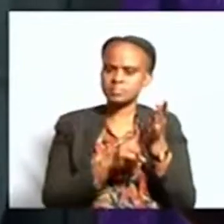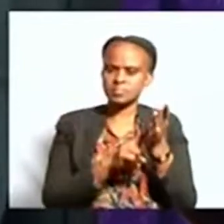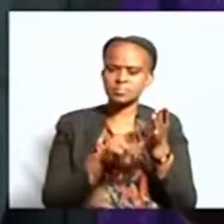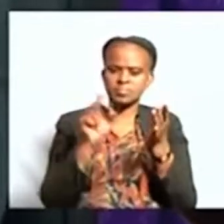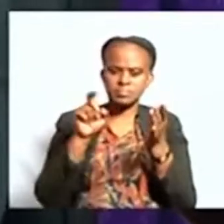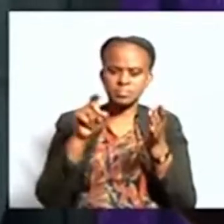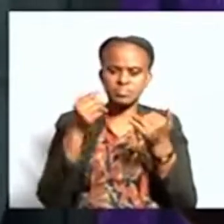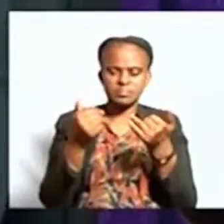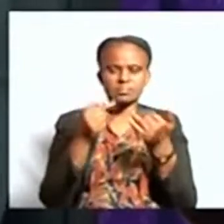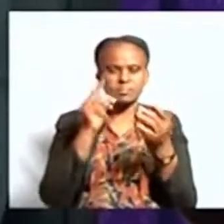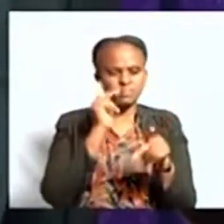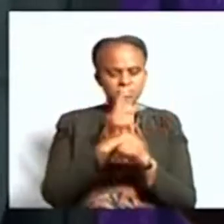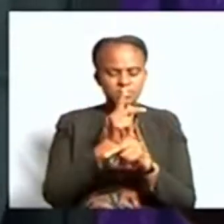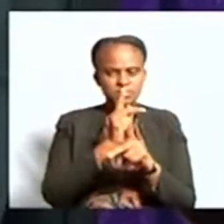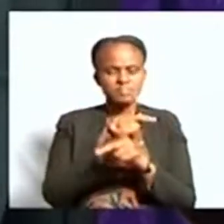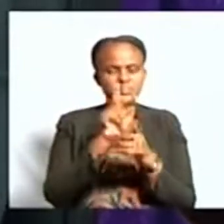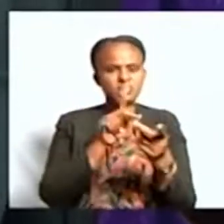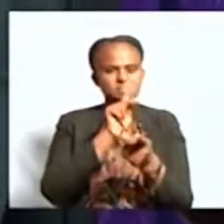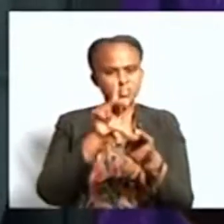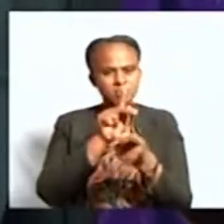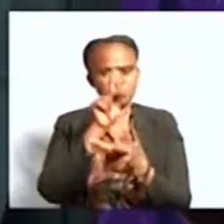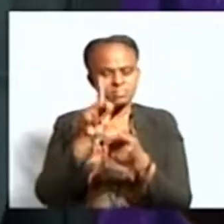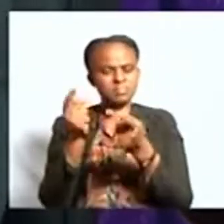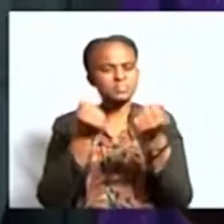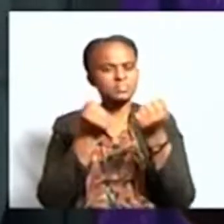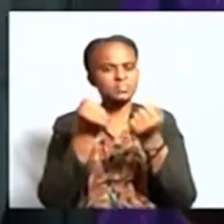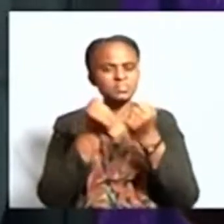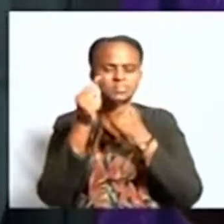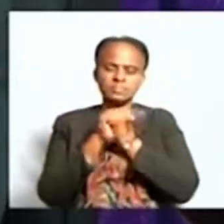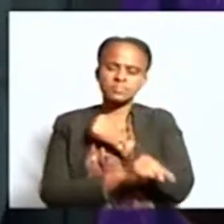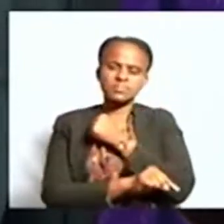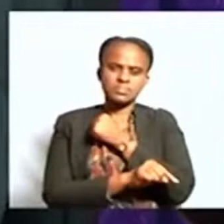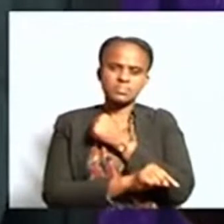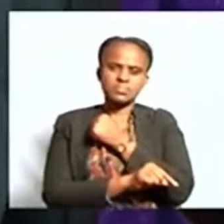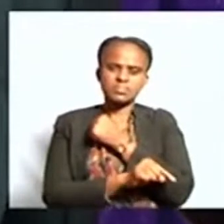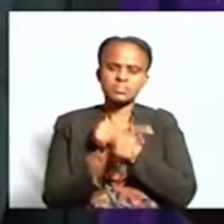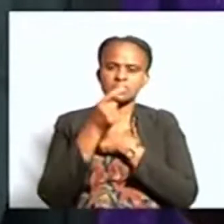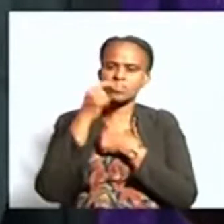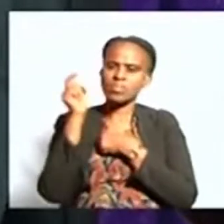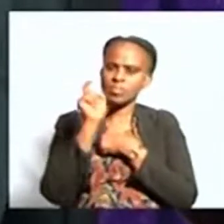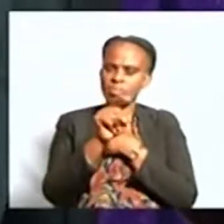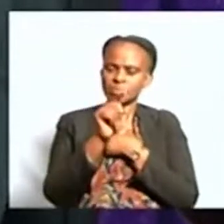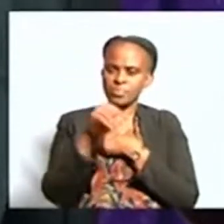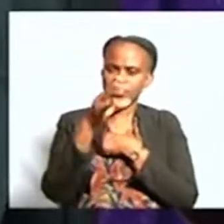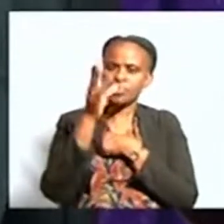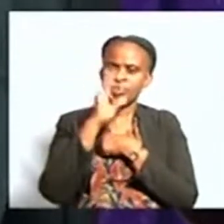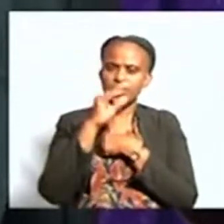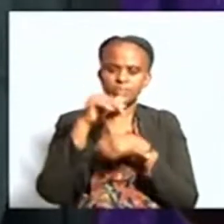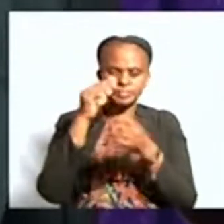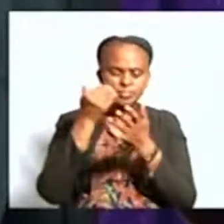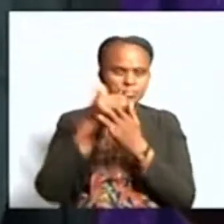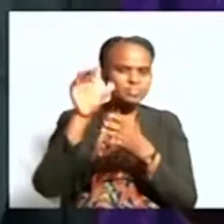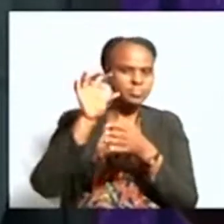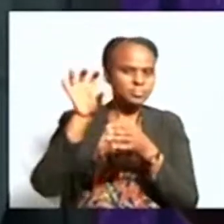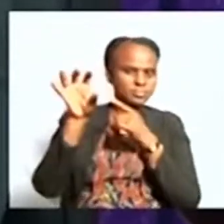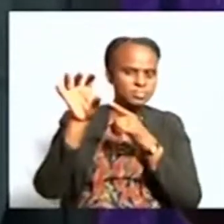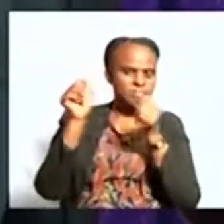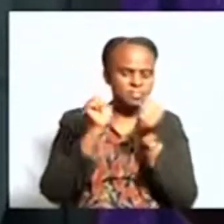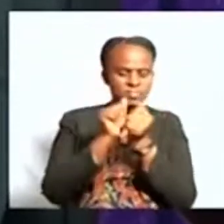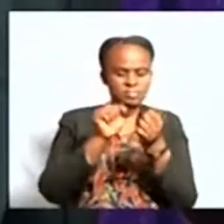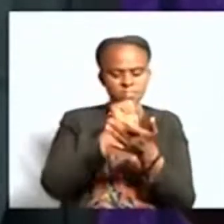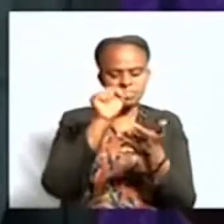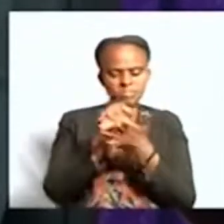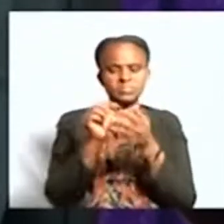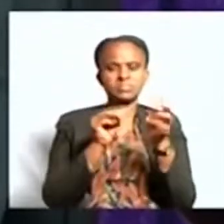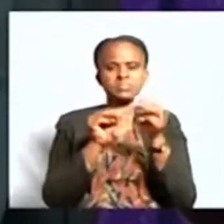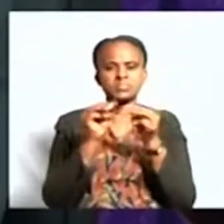to capture accurate vehicle details. A directive was issued to all provincial and station